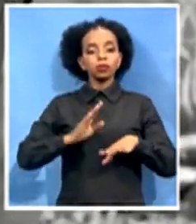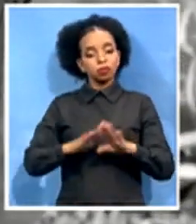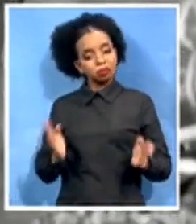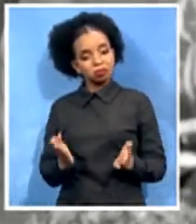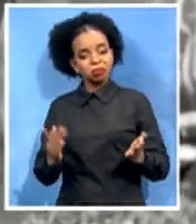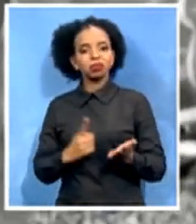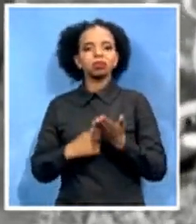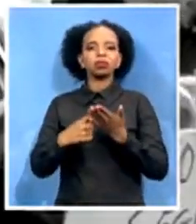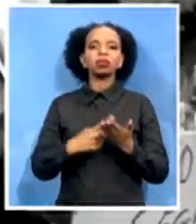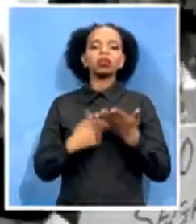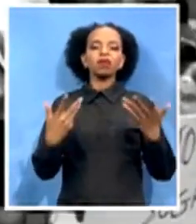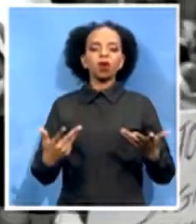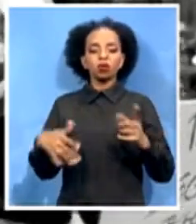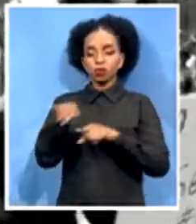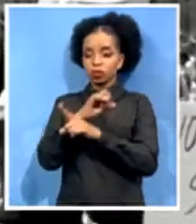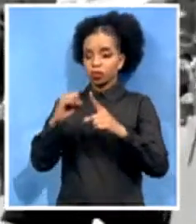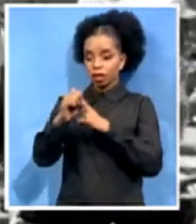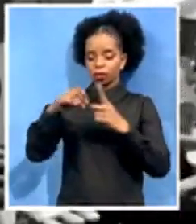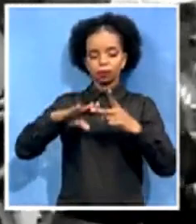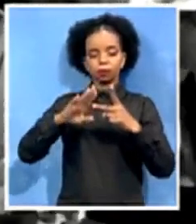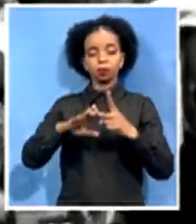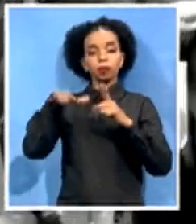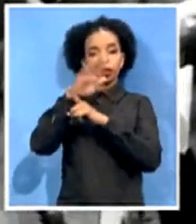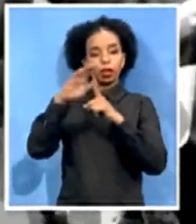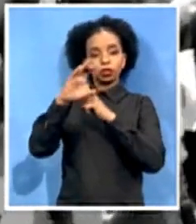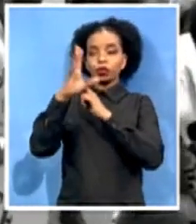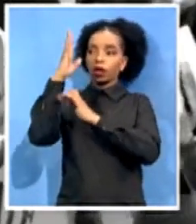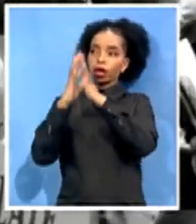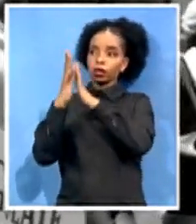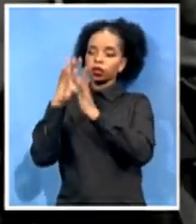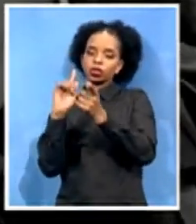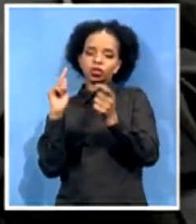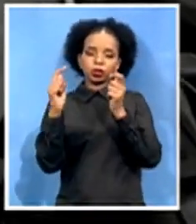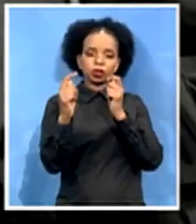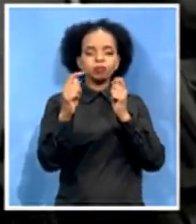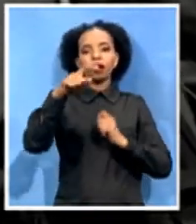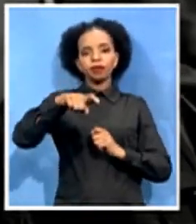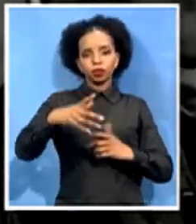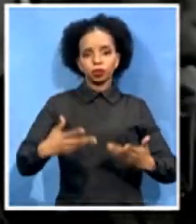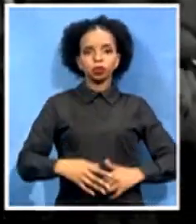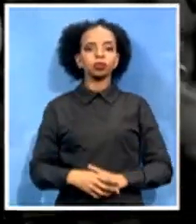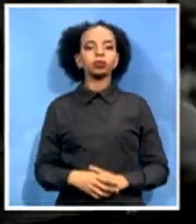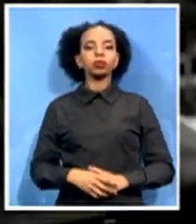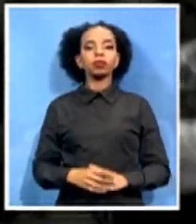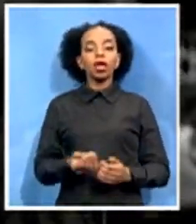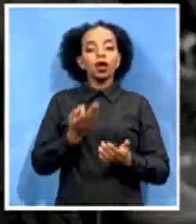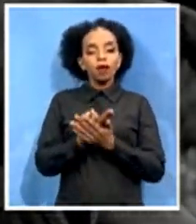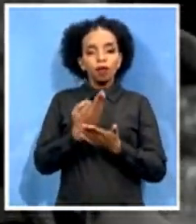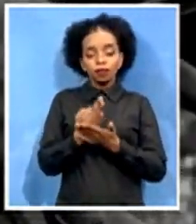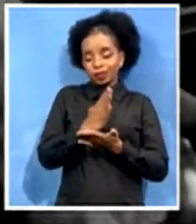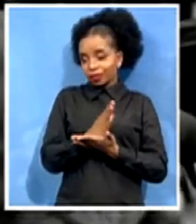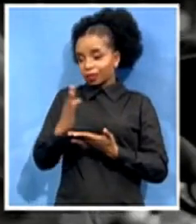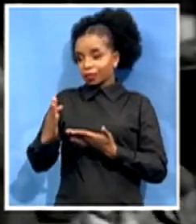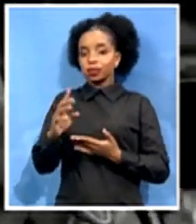cultural heritage. The rise of the FeesMustFall movement led to radical changes and even had a global